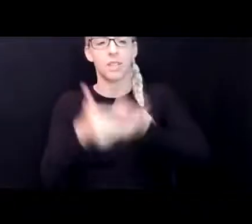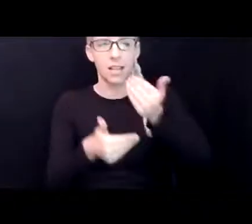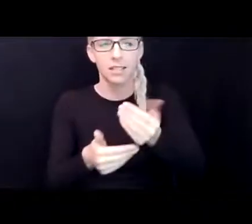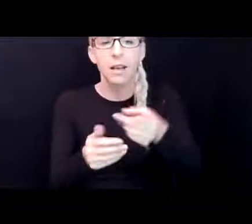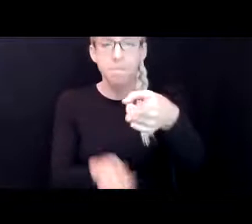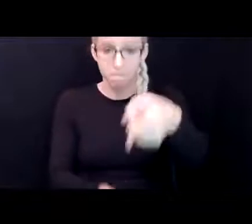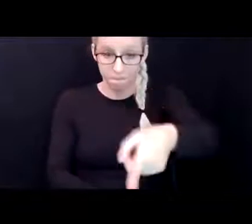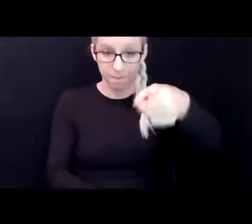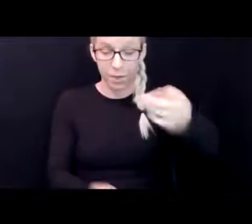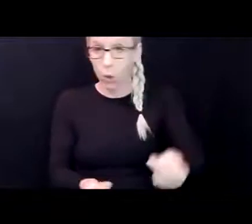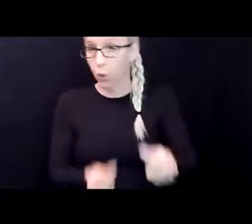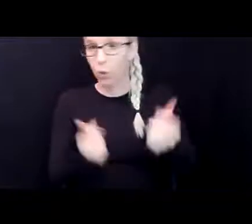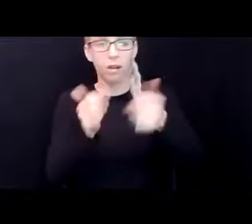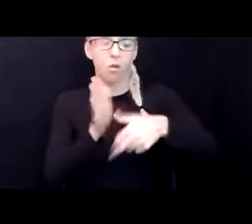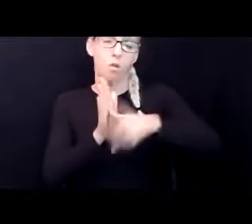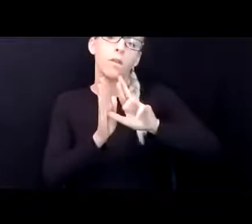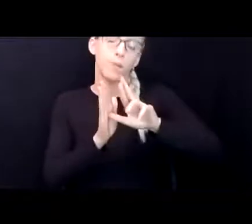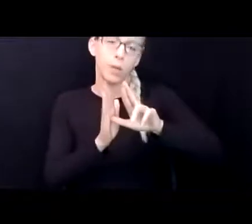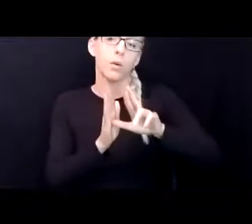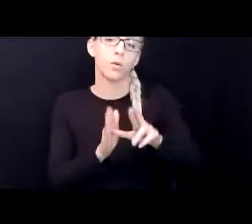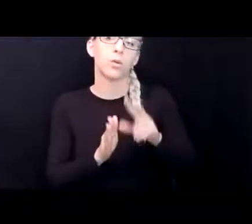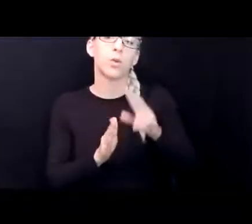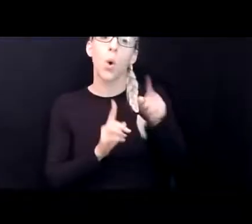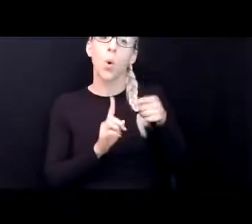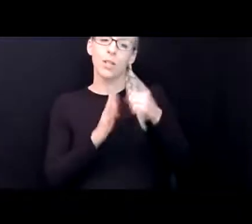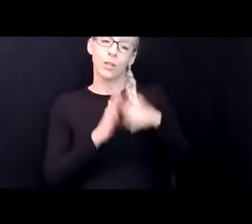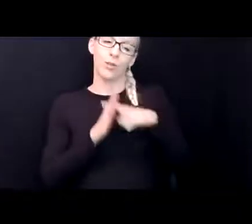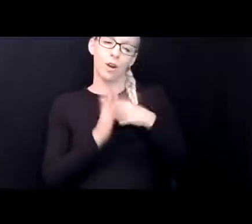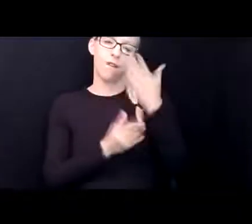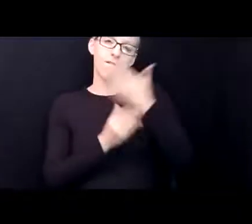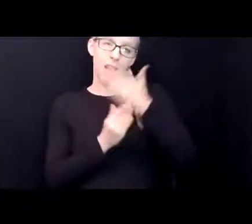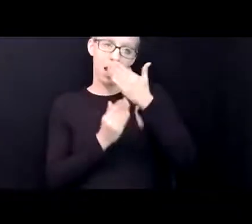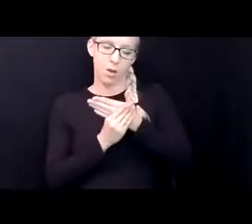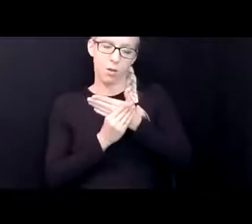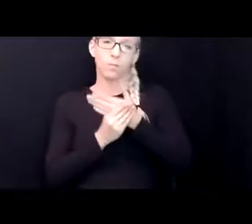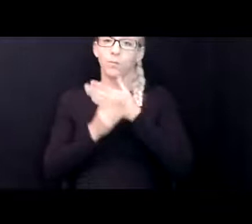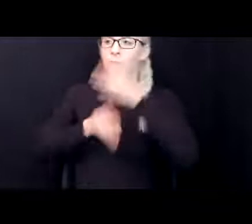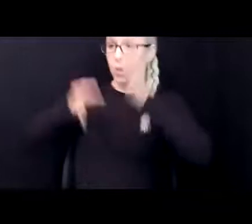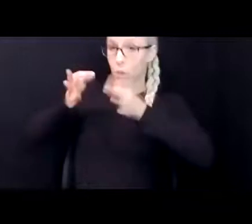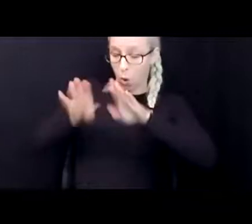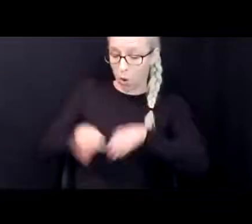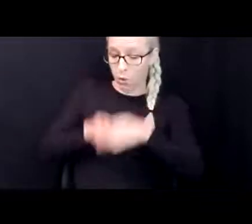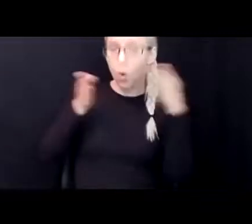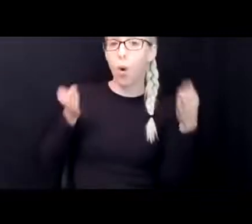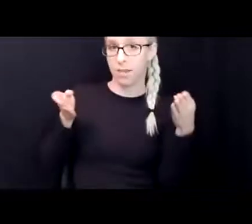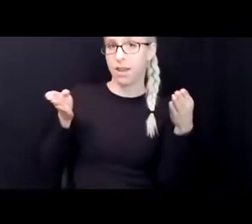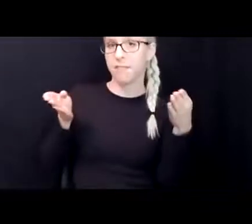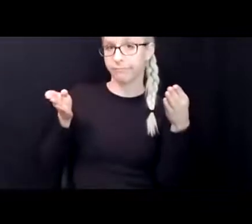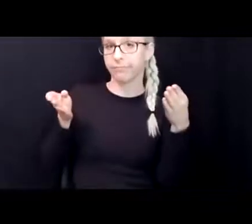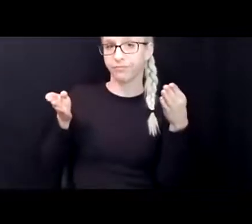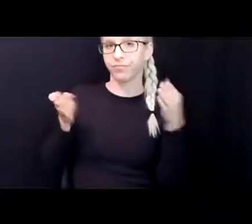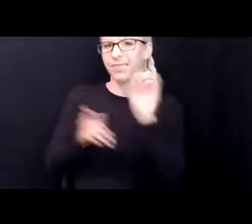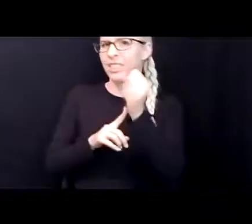overview, though, of what happens when we start a guardianship file. We open a case with the court. There are actually